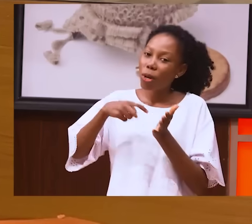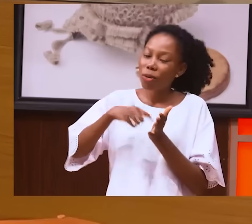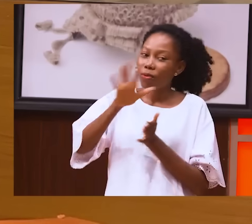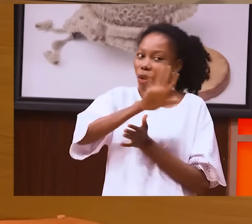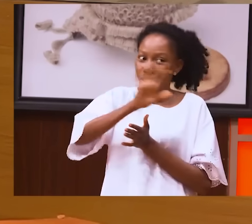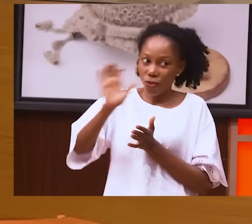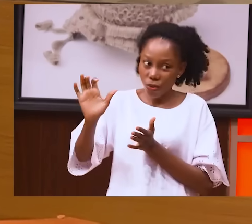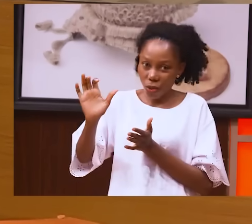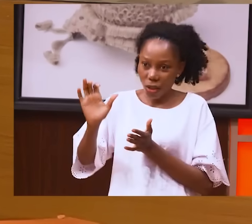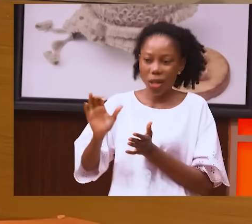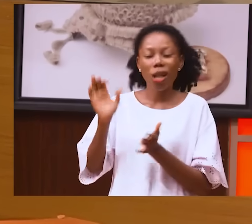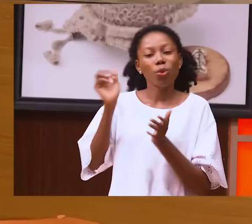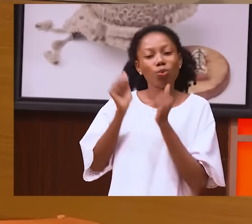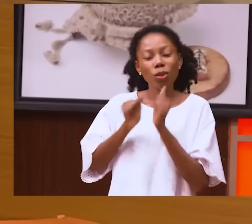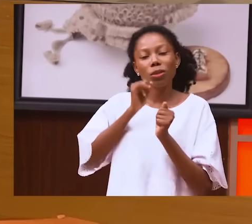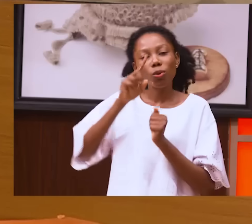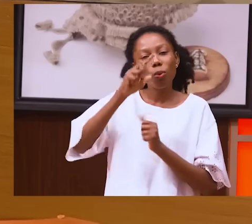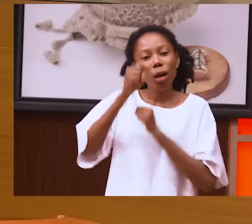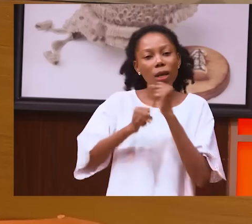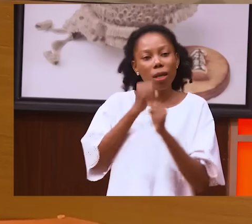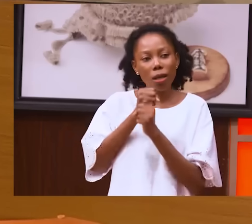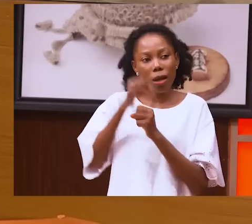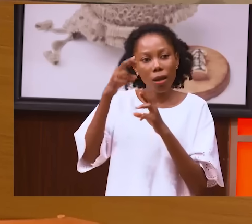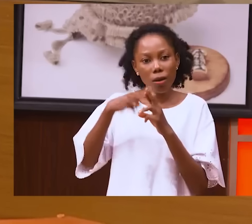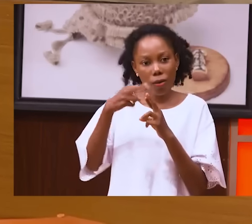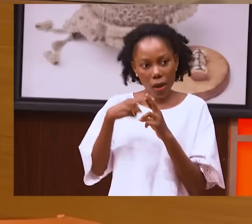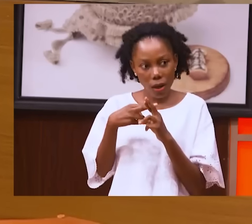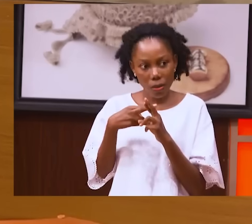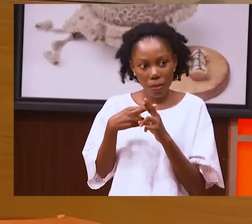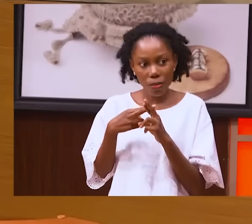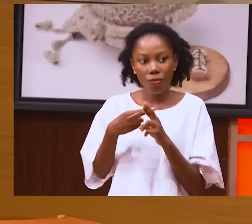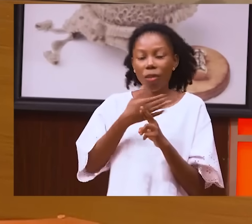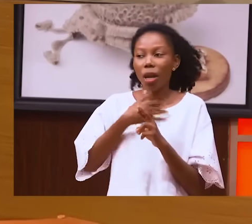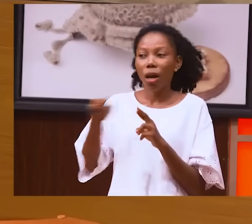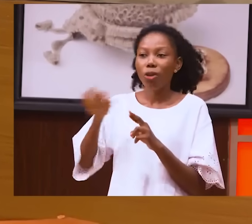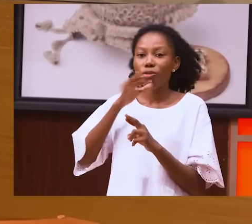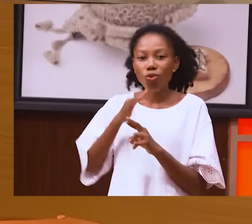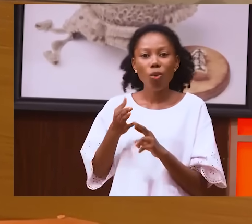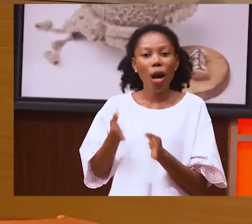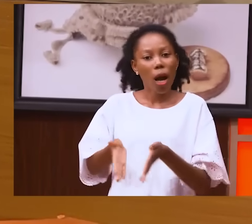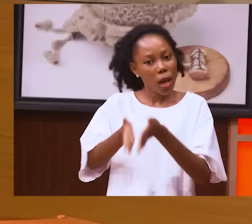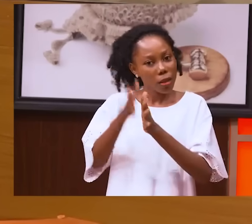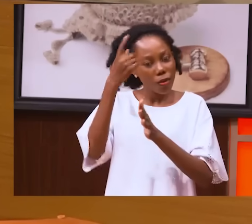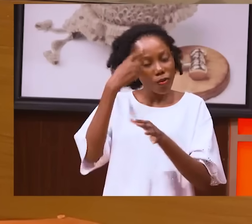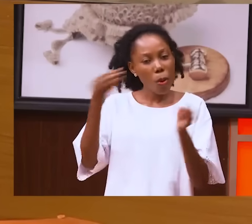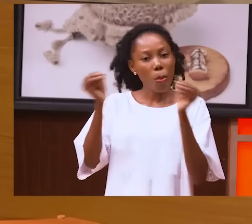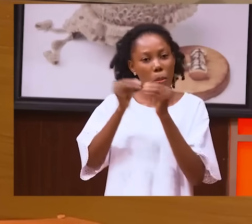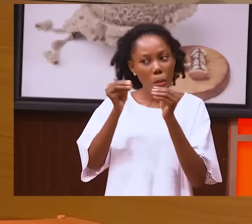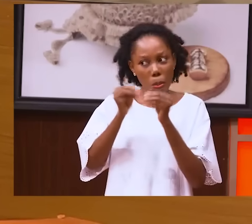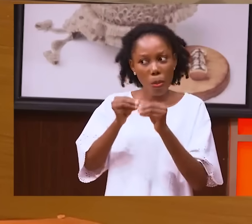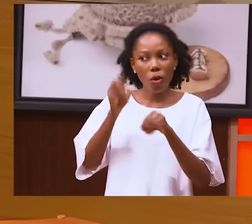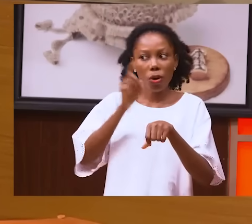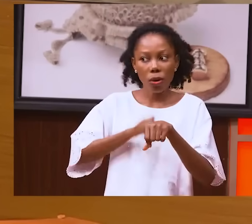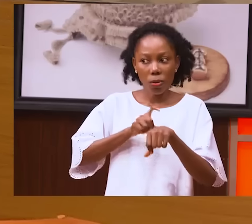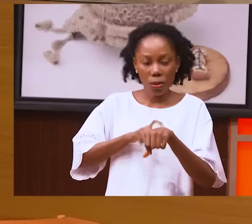naira. That's 1 year rent, right? Yeah. And you are still asking for extension of time. Pay till